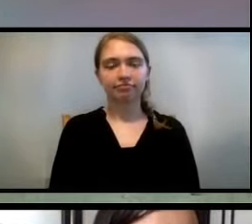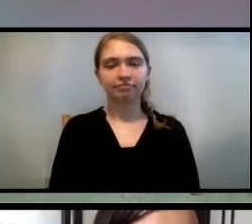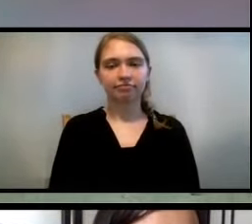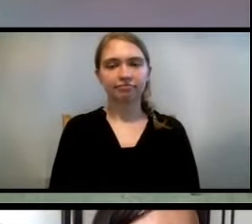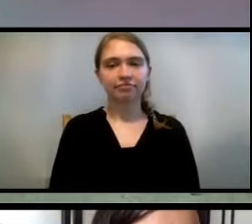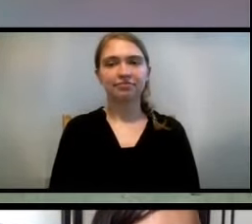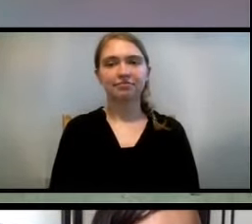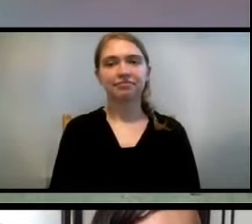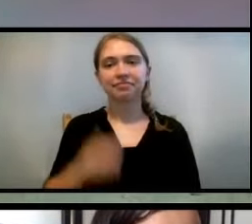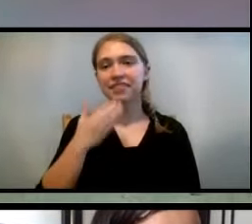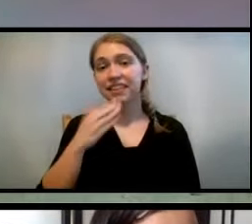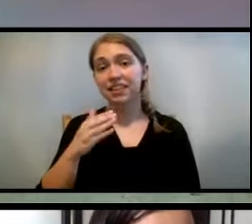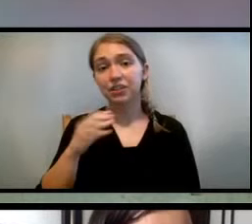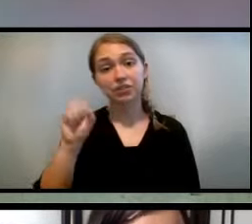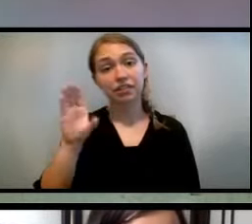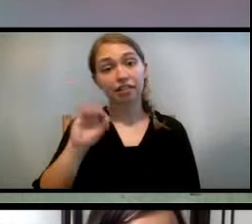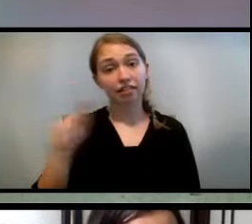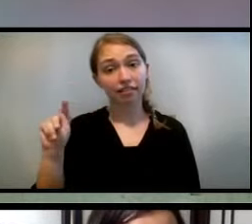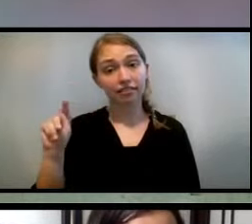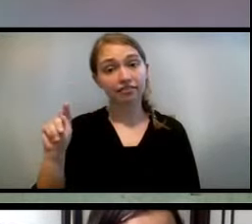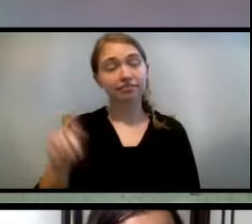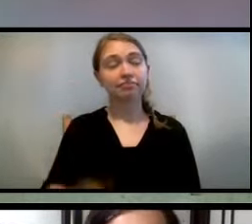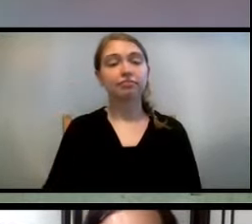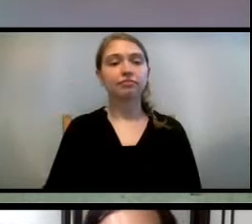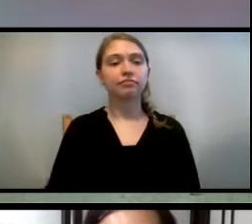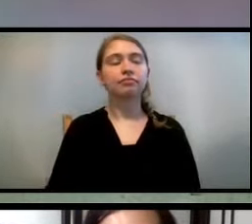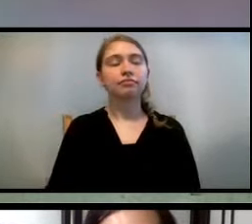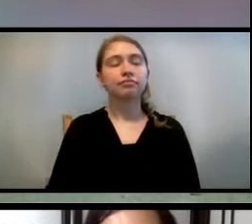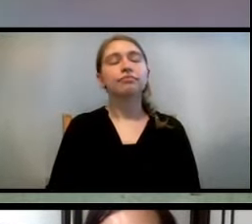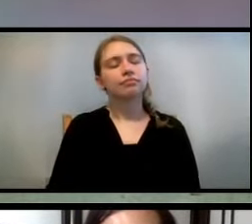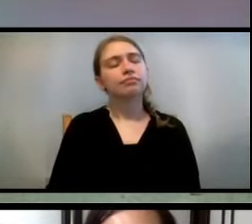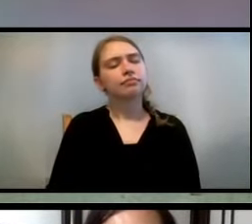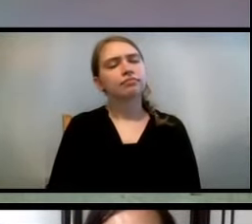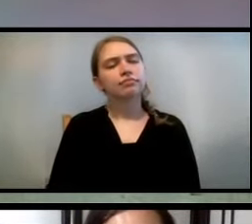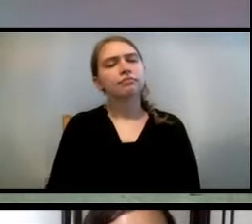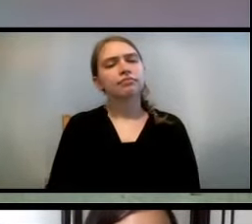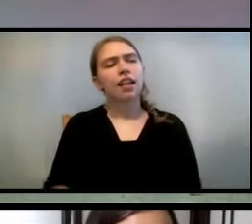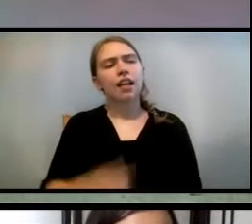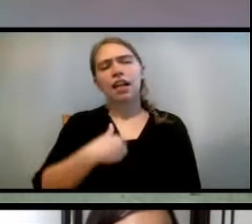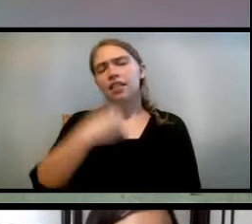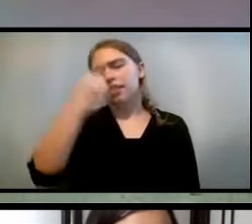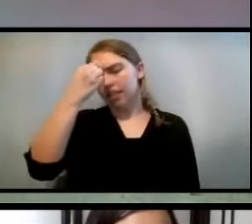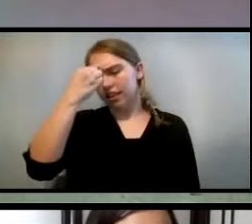Thank you, Chinelo. Scott? I would say that I think two